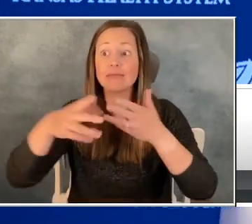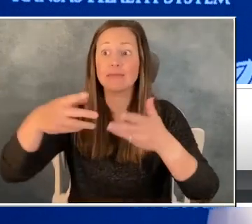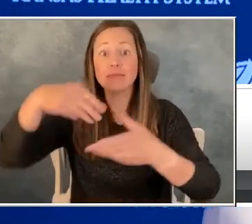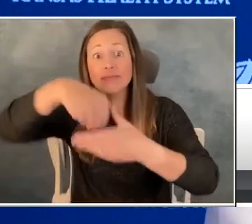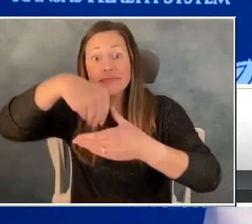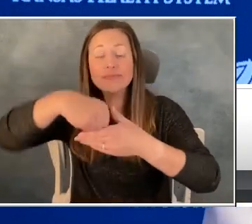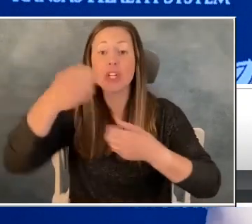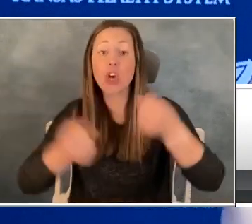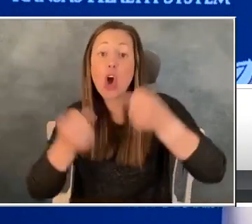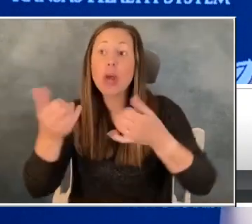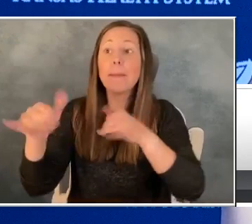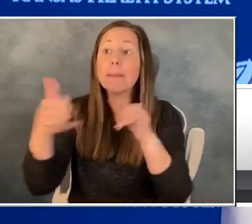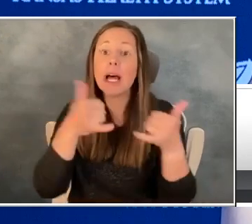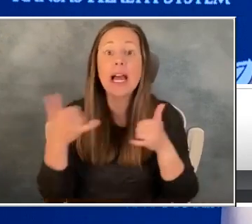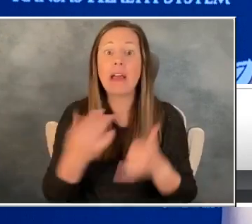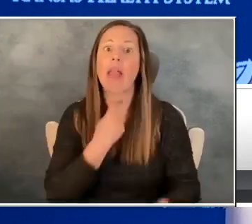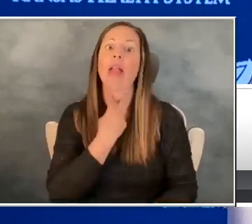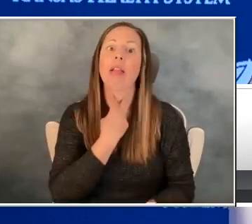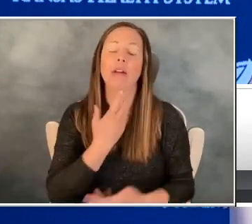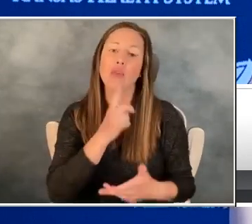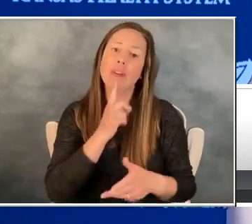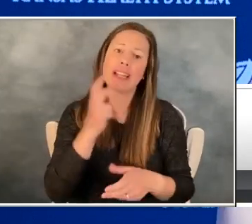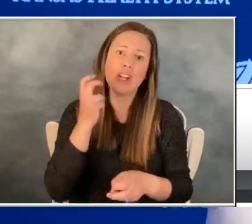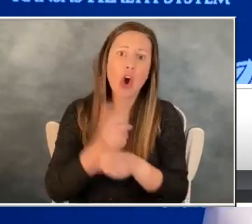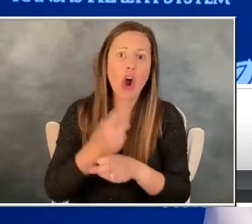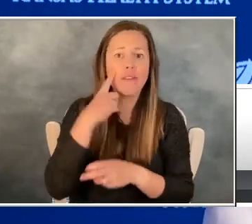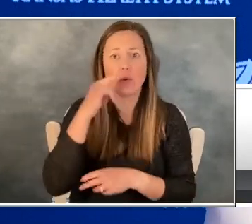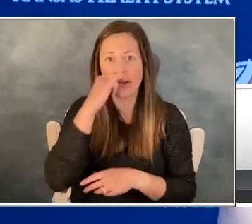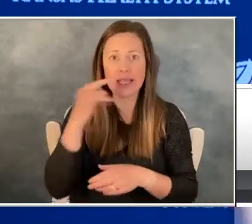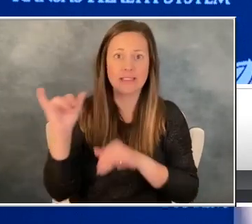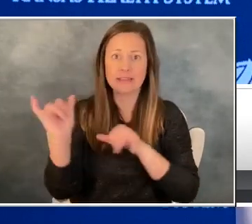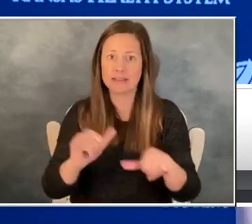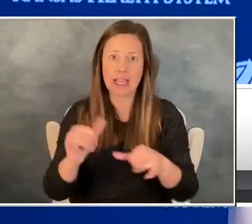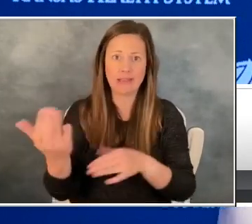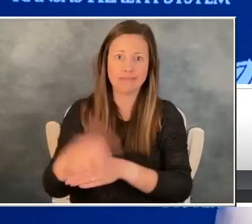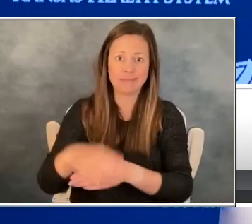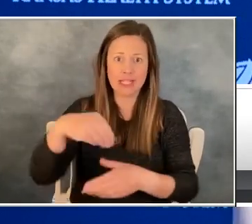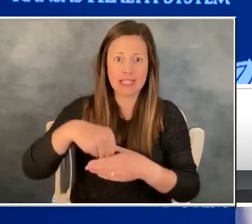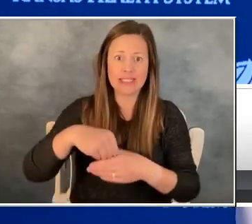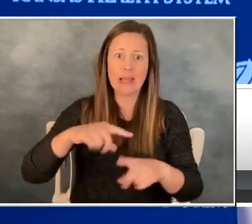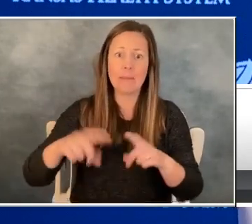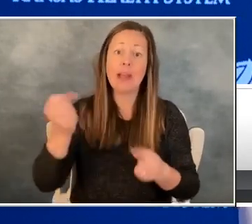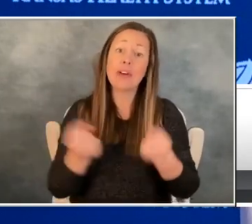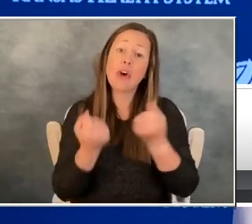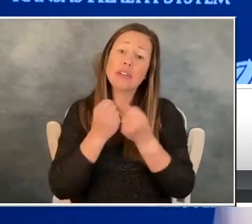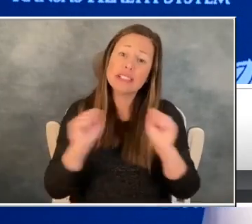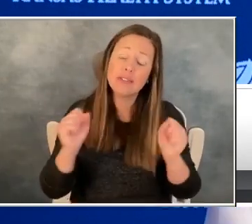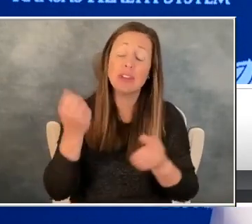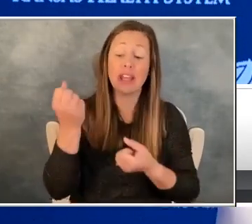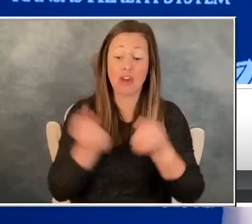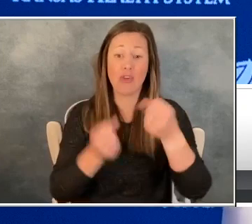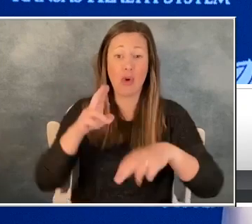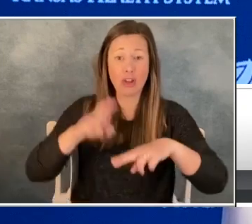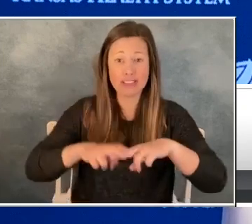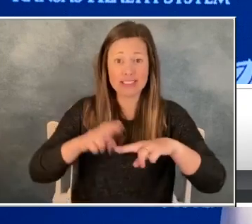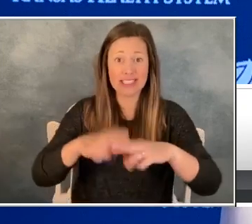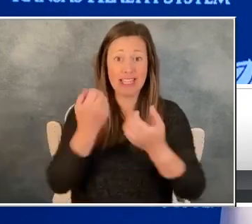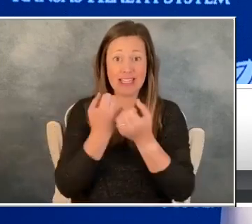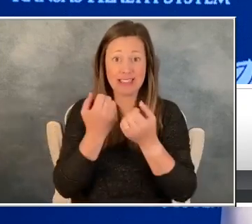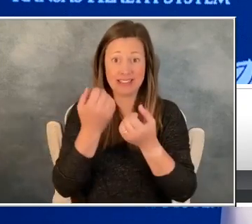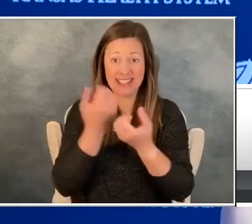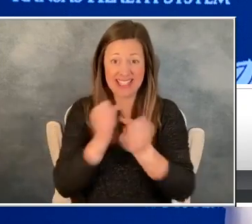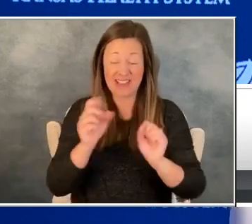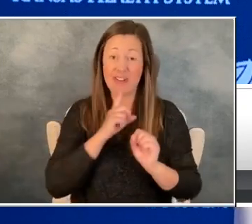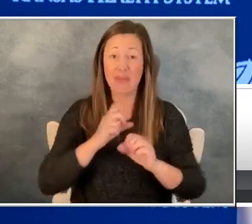so it's hard to keep your kids indoors in the summertime, but car safety, car seat safety, and just protection and vigilance for your